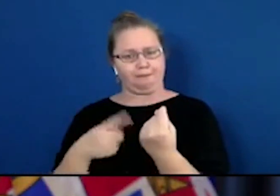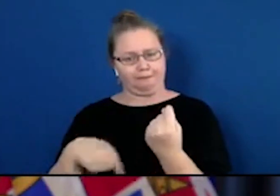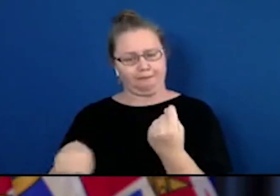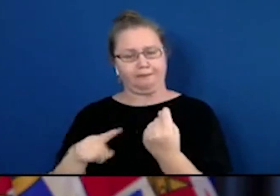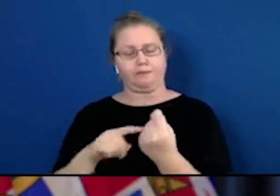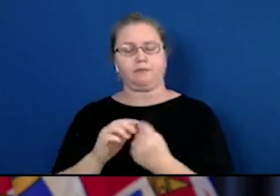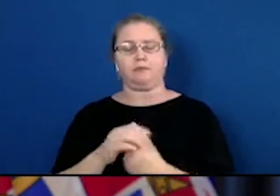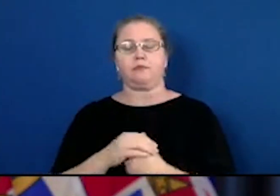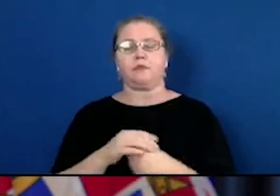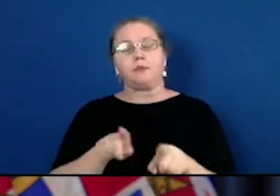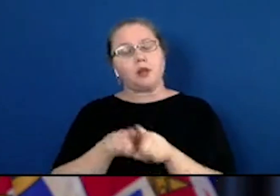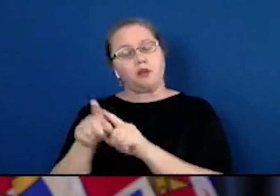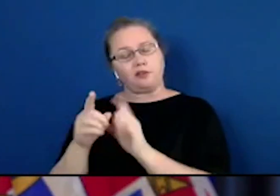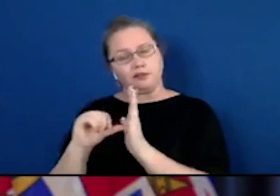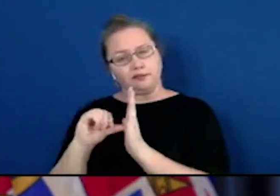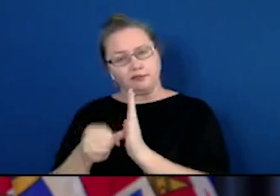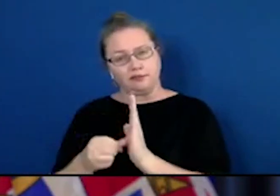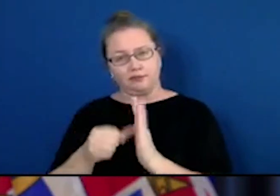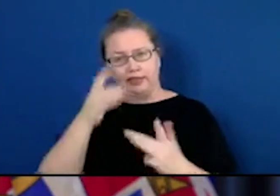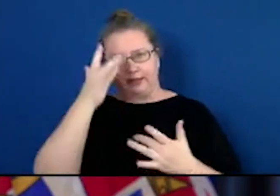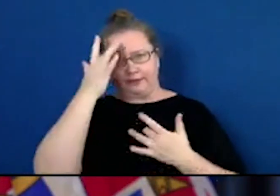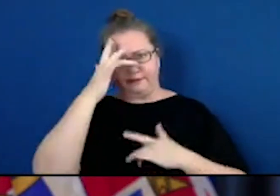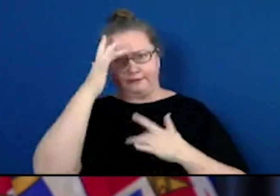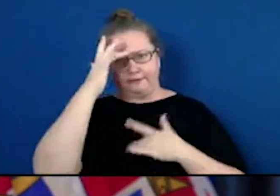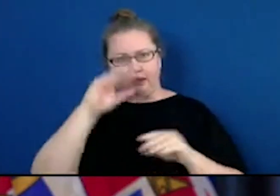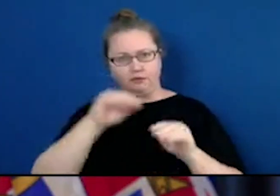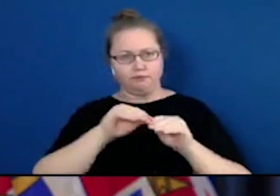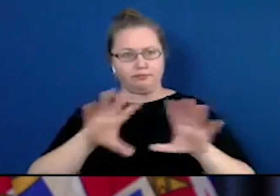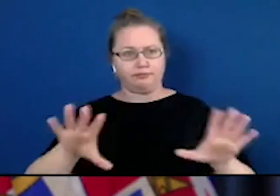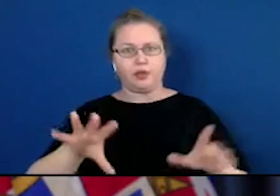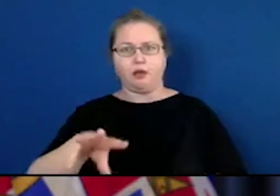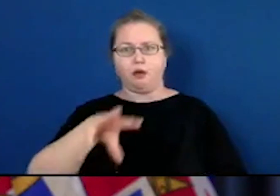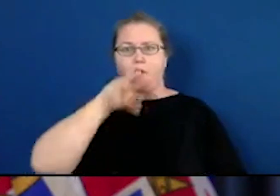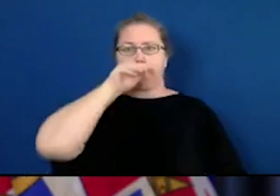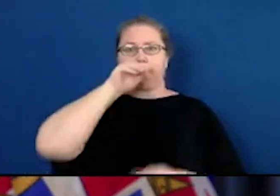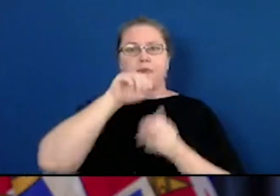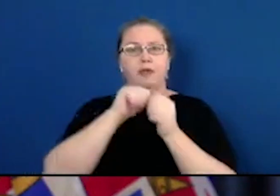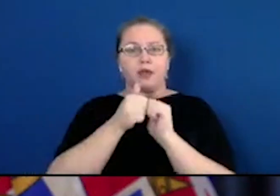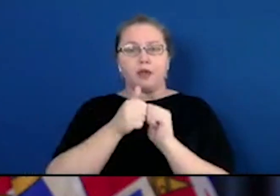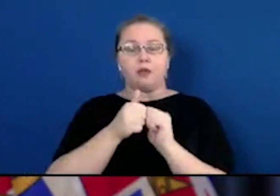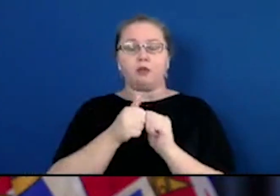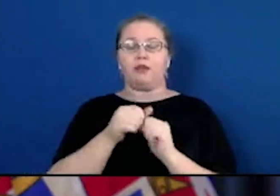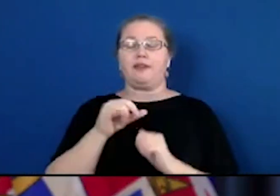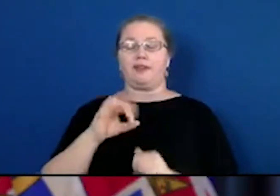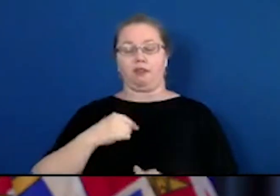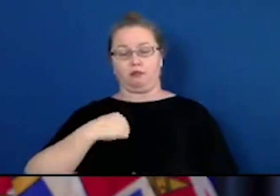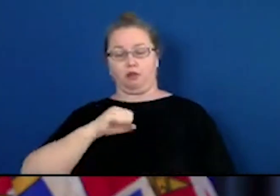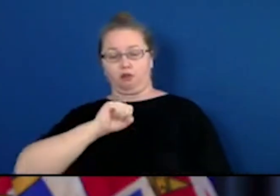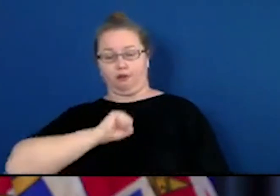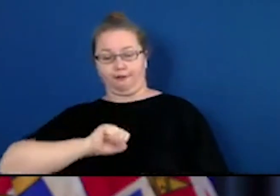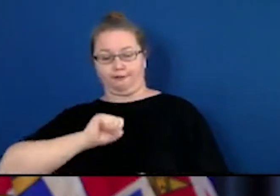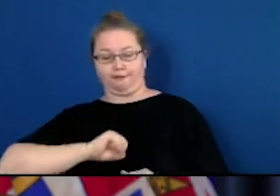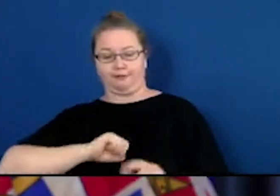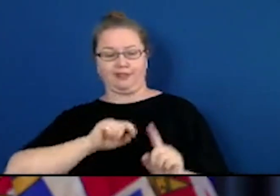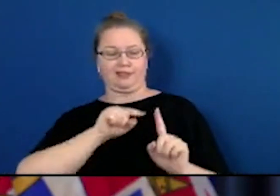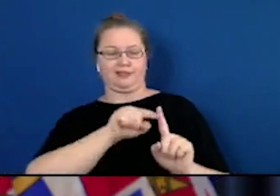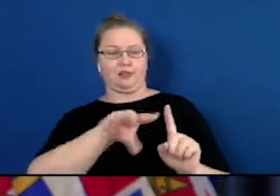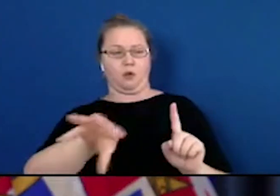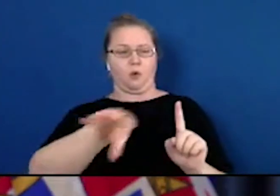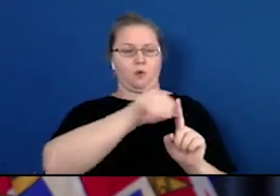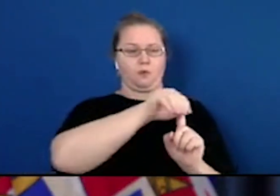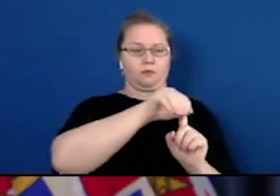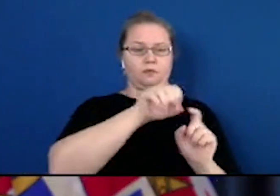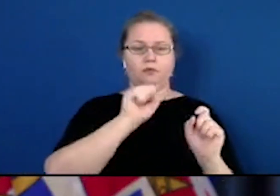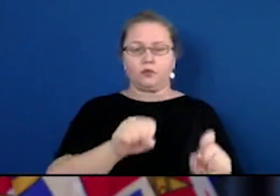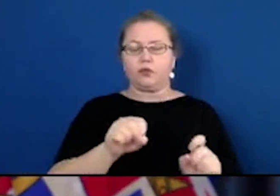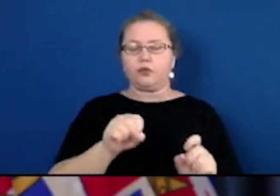continuum of how people are exposed to this virus, and we get it from breathing in droplets that somebody has coughed out, and those droplets can be of